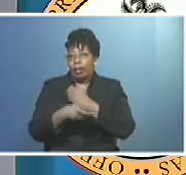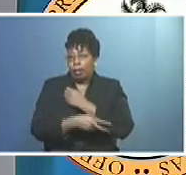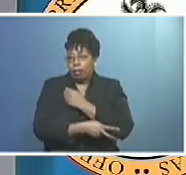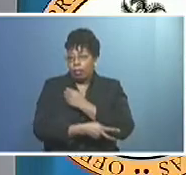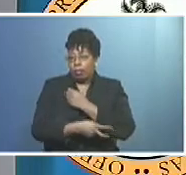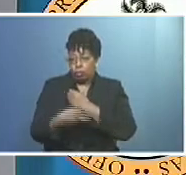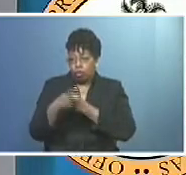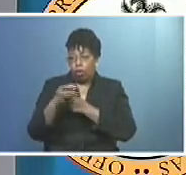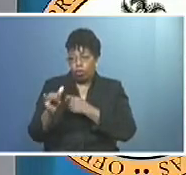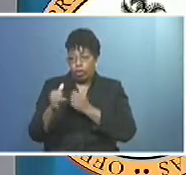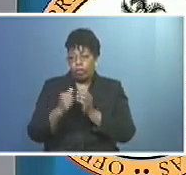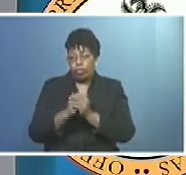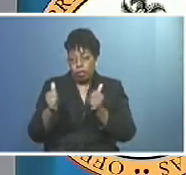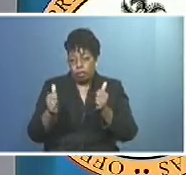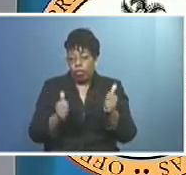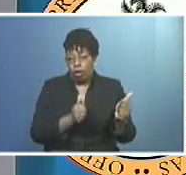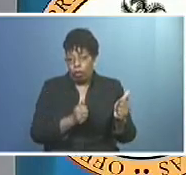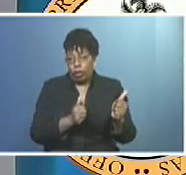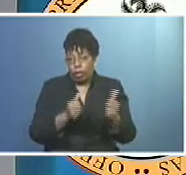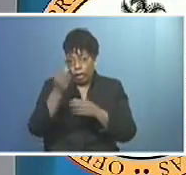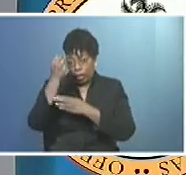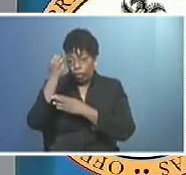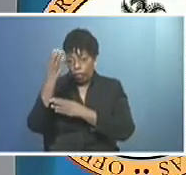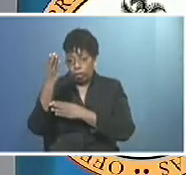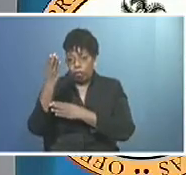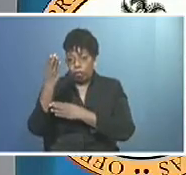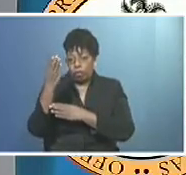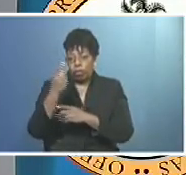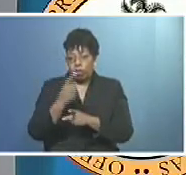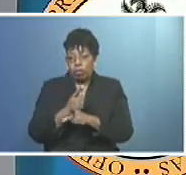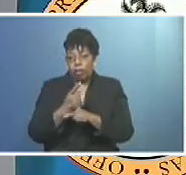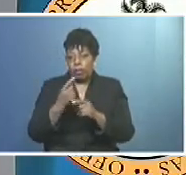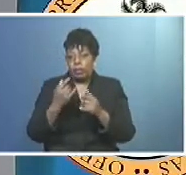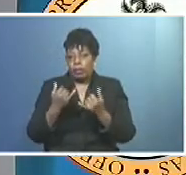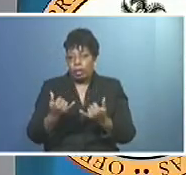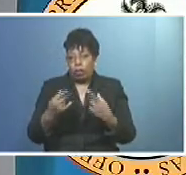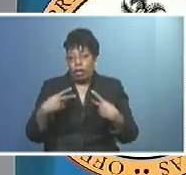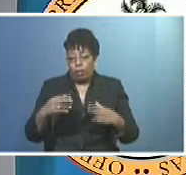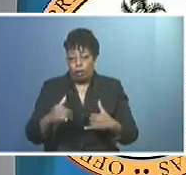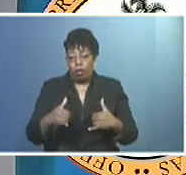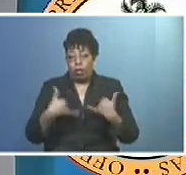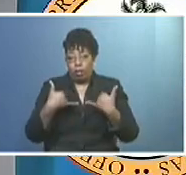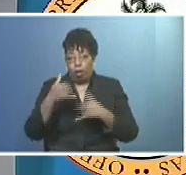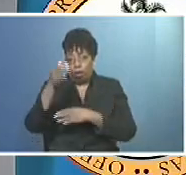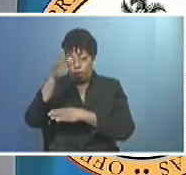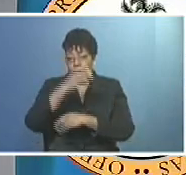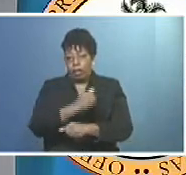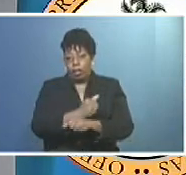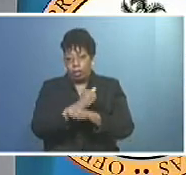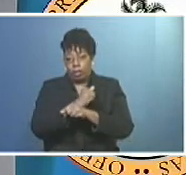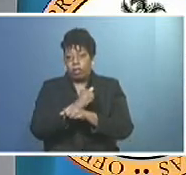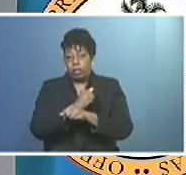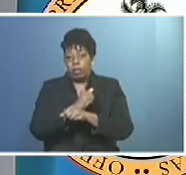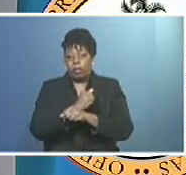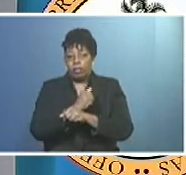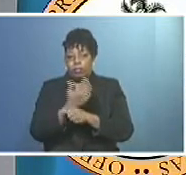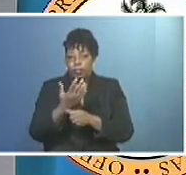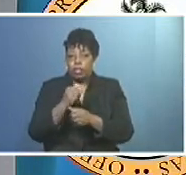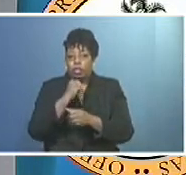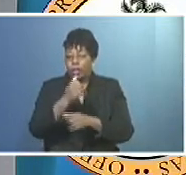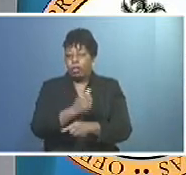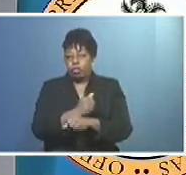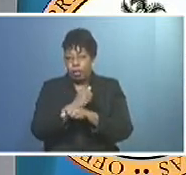can say that we are following significant leads. We have a young man in custody now. Well, not in custody,